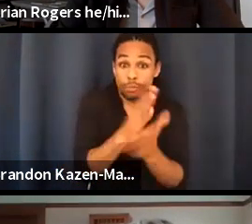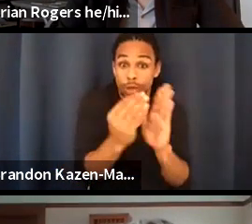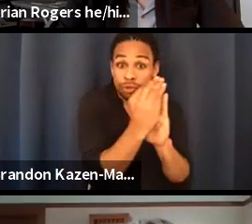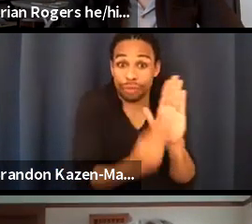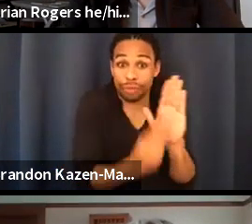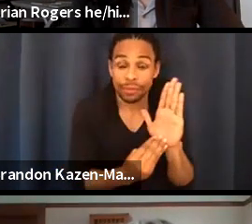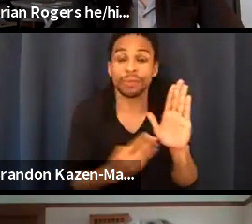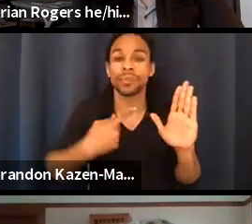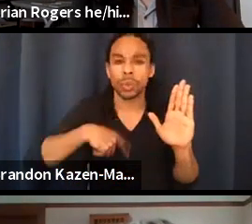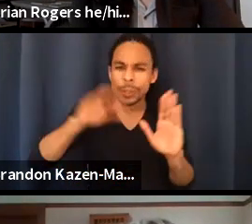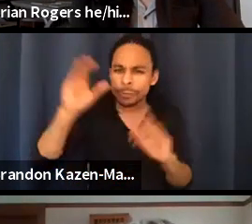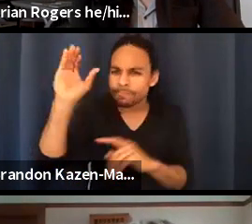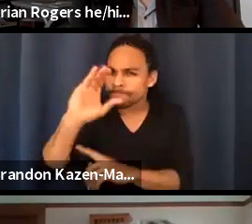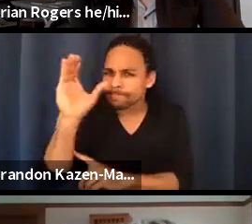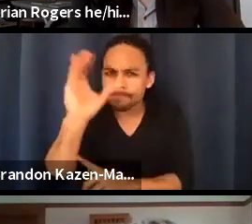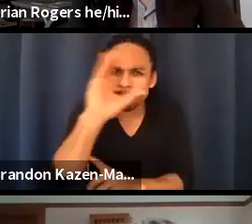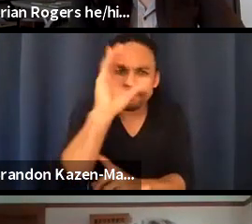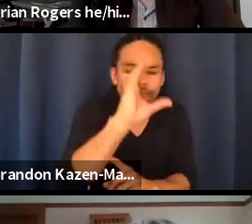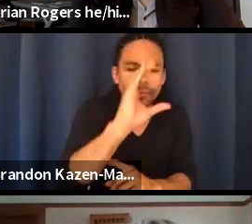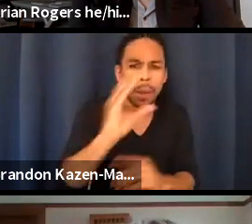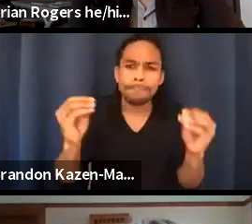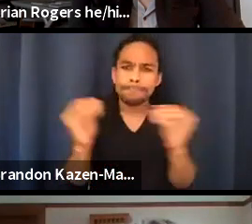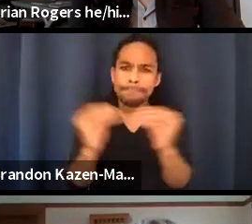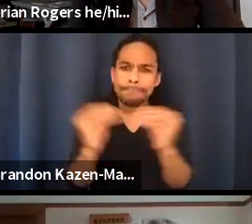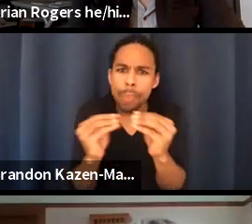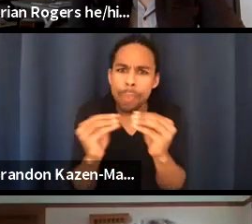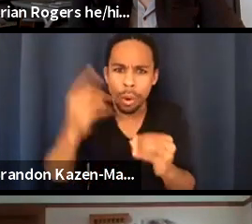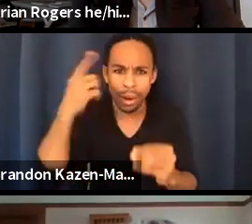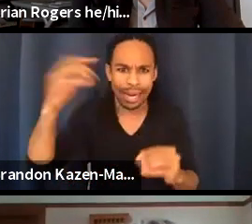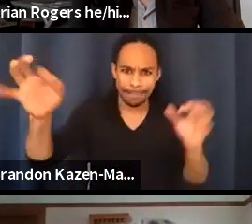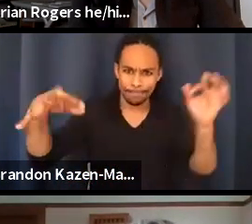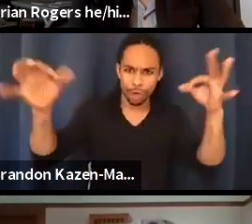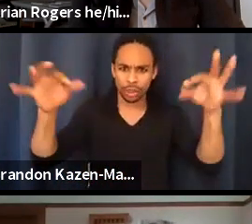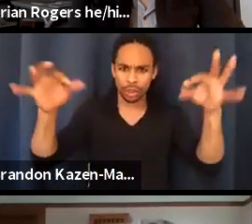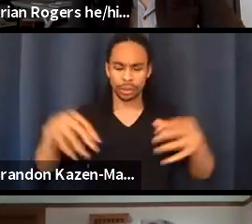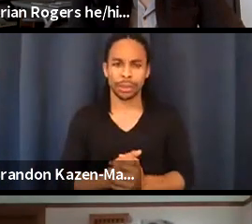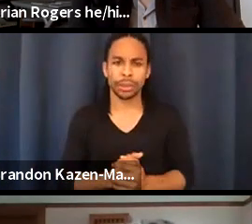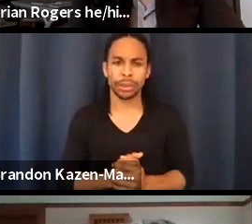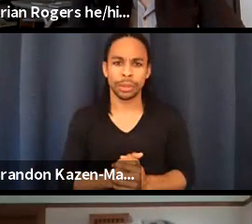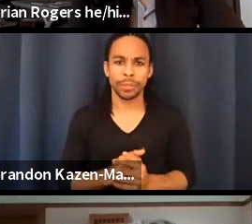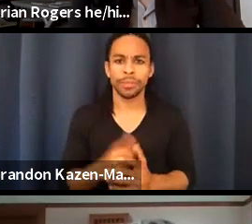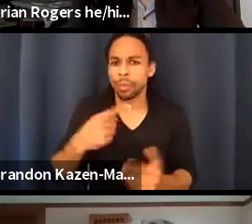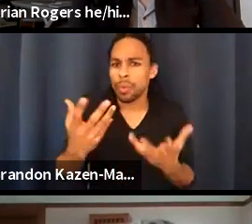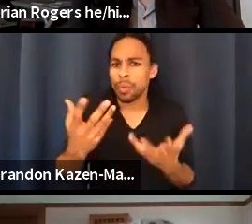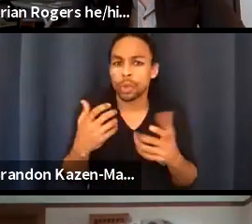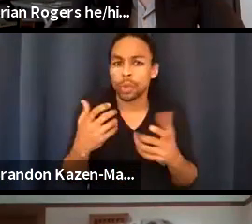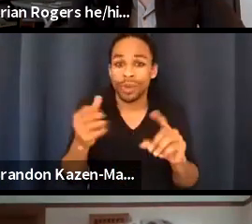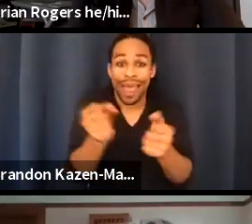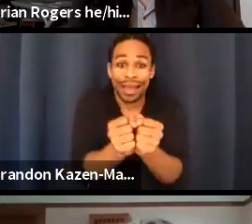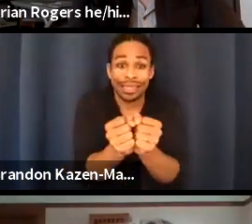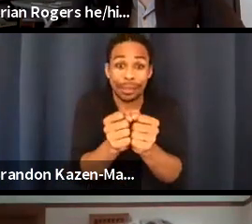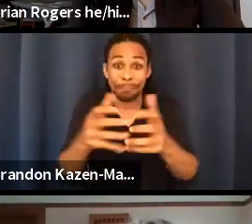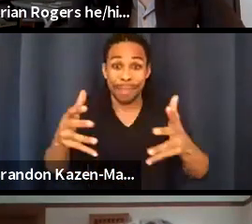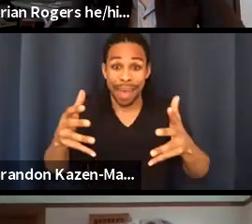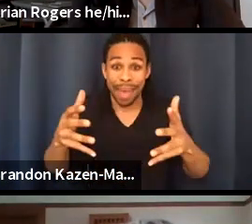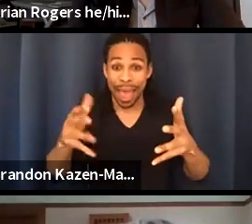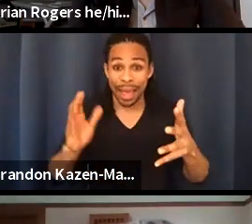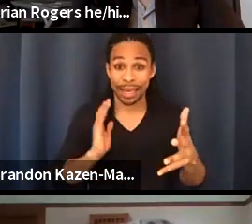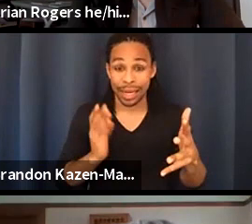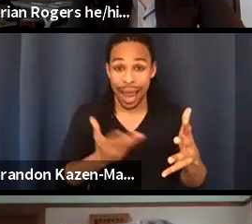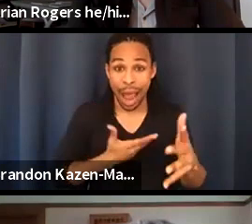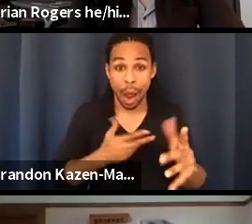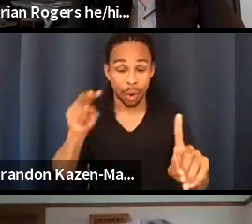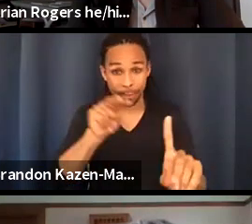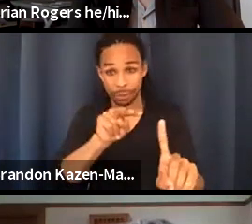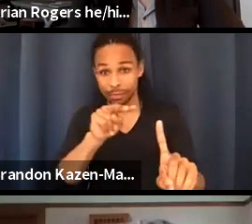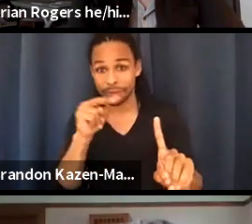than ourselves to shepherd this dialogue was another way to expand perspectives. So the working group suggested people we thought